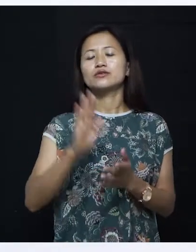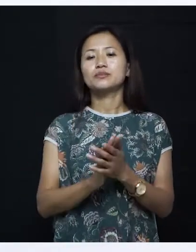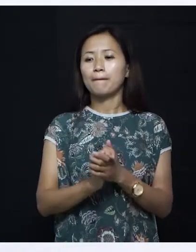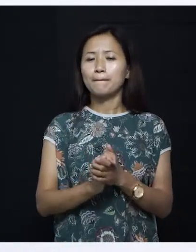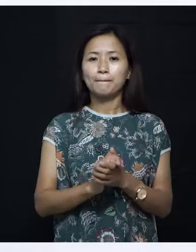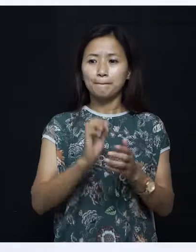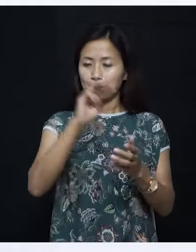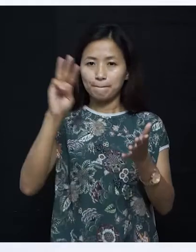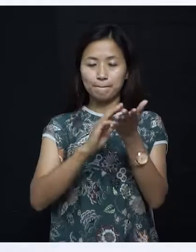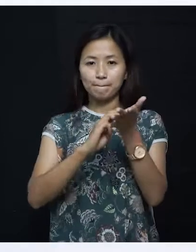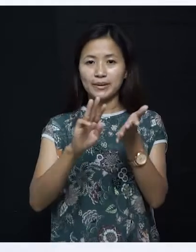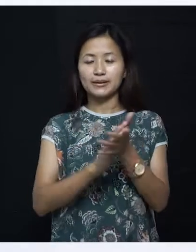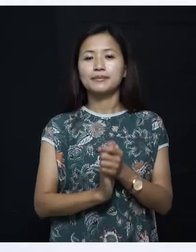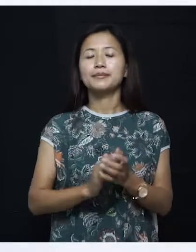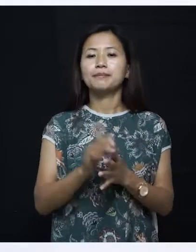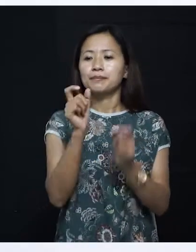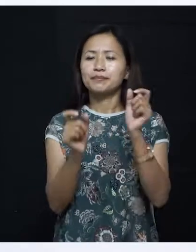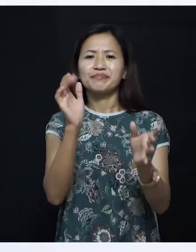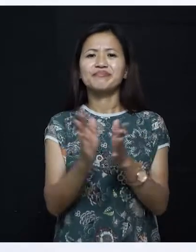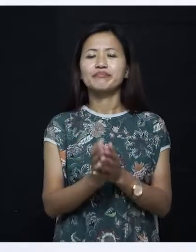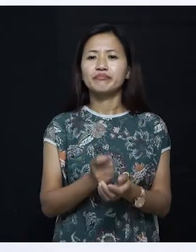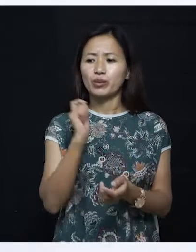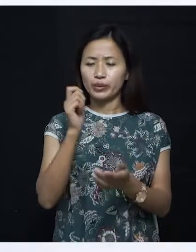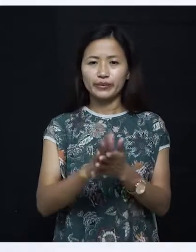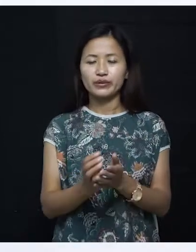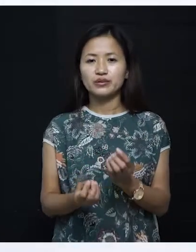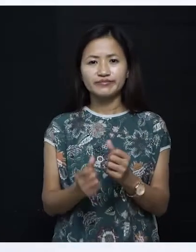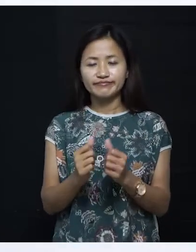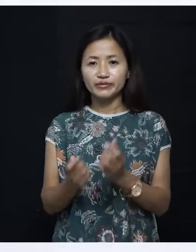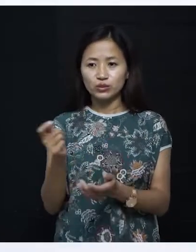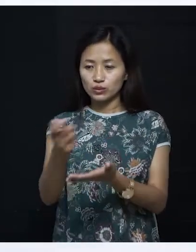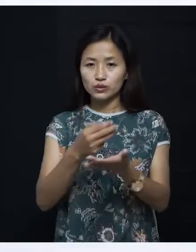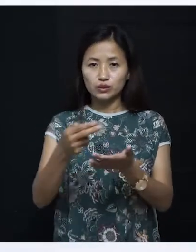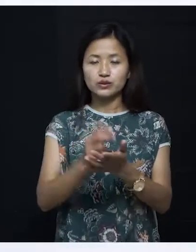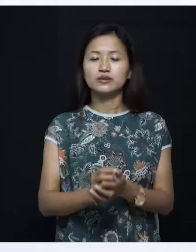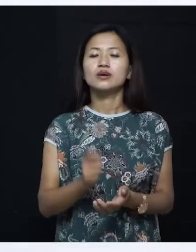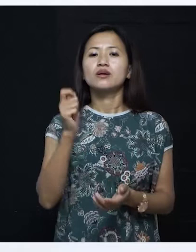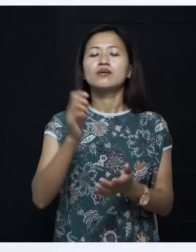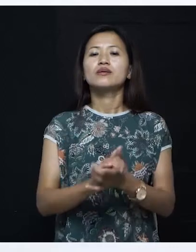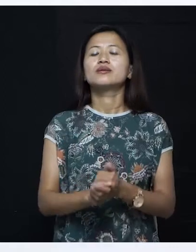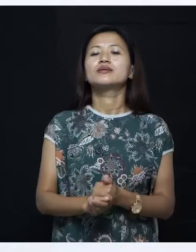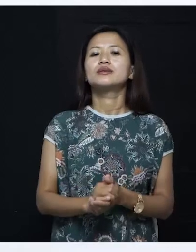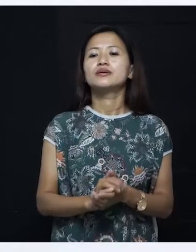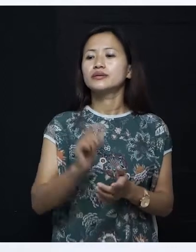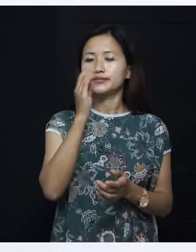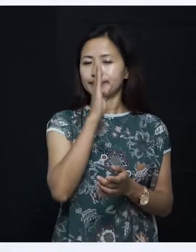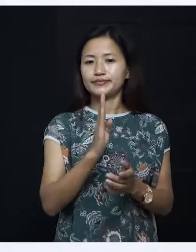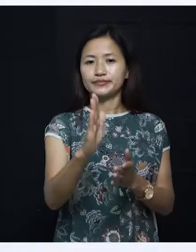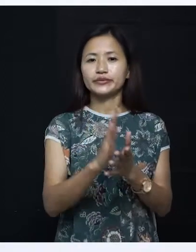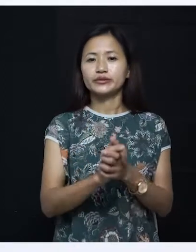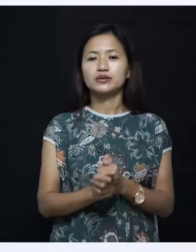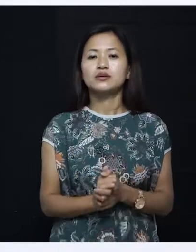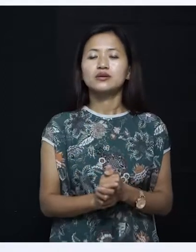depending on that. That means they are cultivating. So that means they are also getting work, isn't it? They are also being employed indirectly.